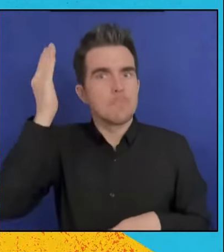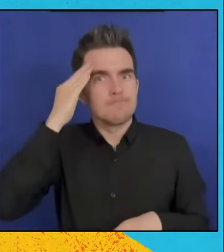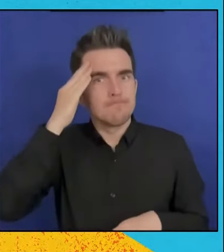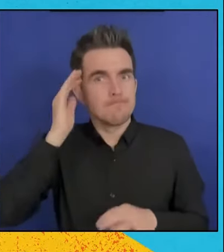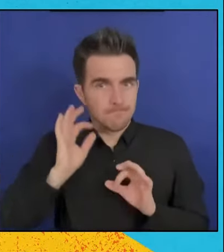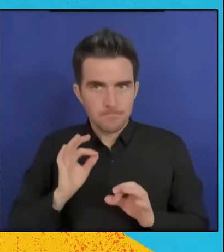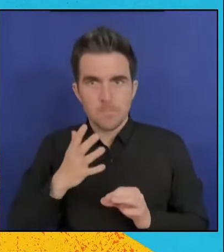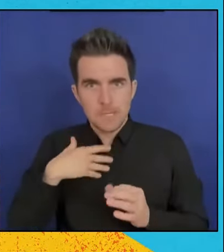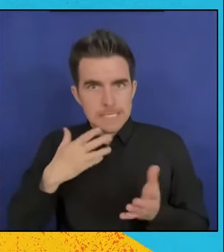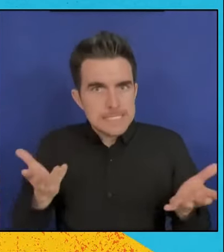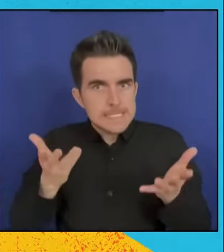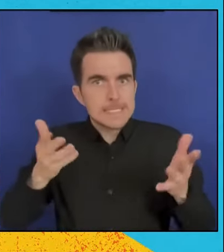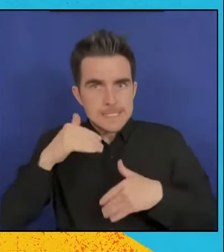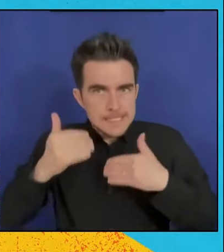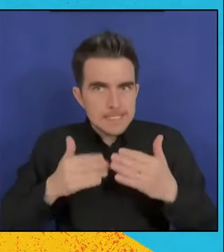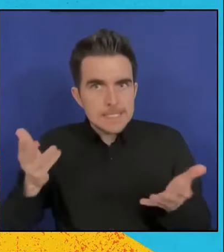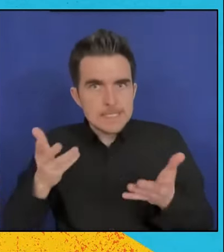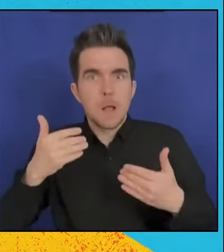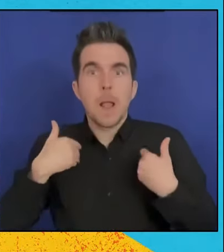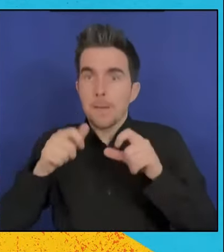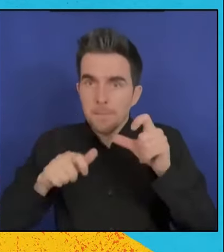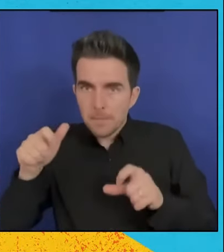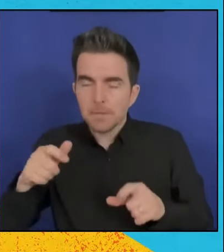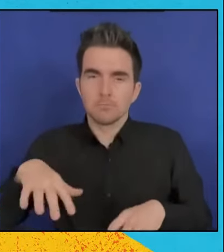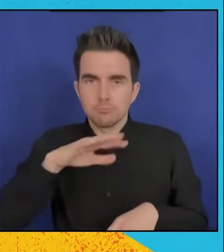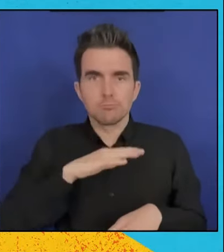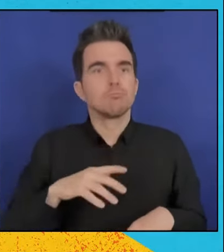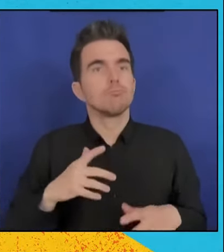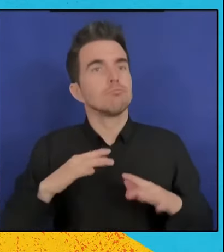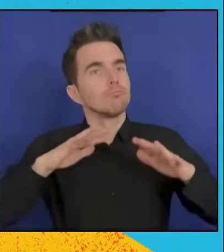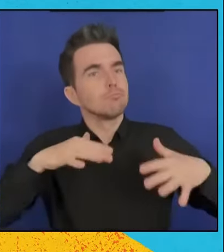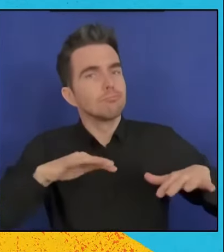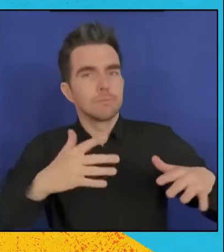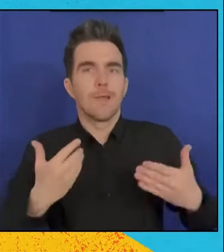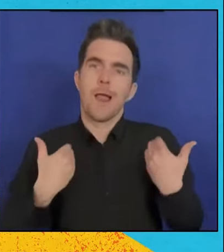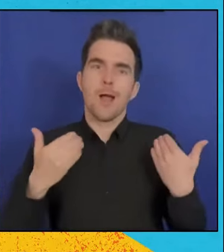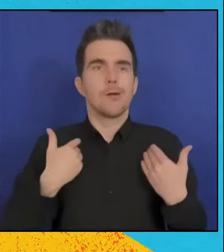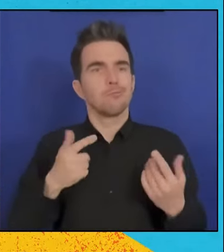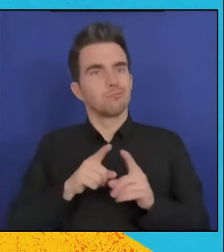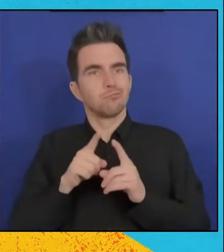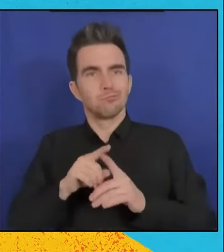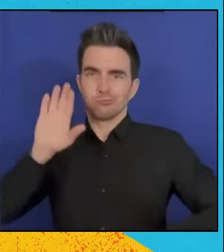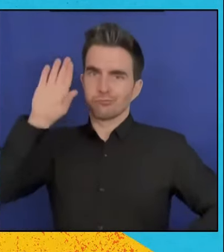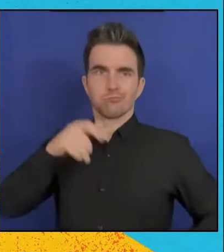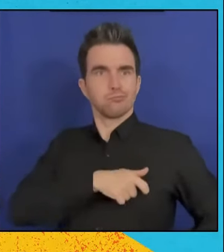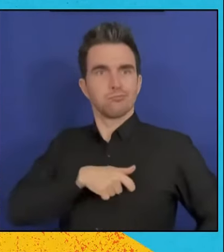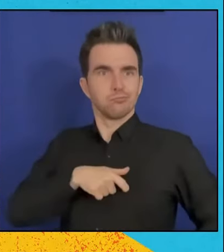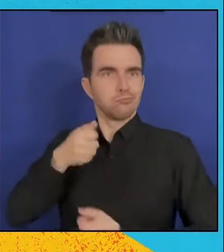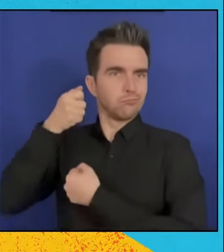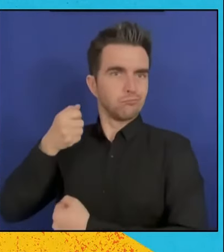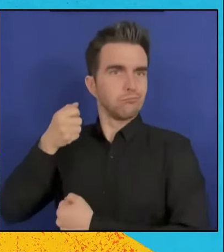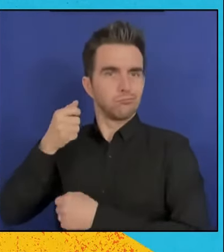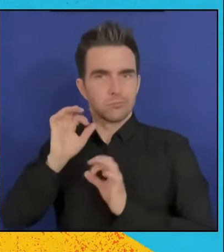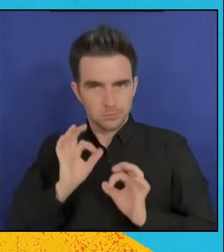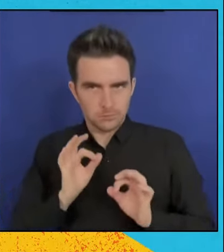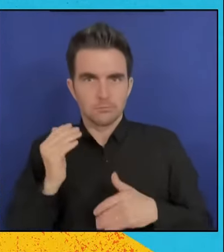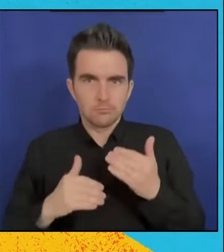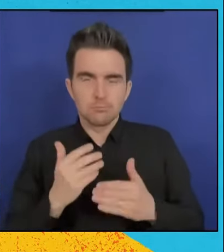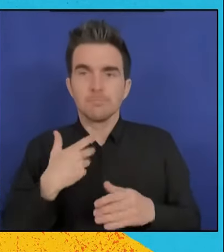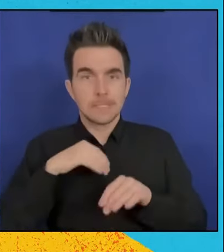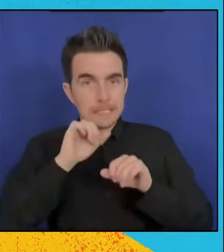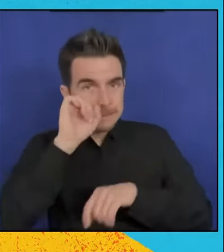can prevent them from their everyday lifestyles. The second dimension is that we are trying to monitor plastic